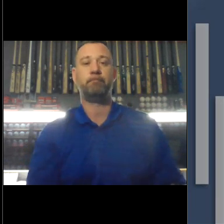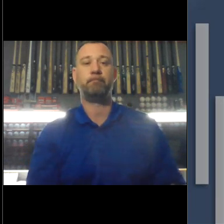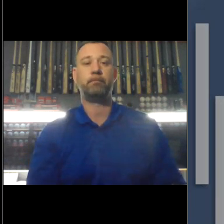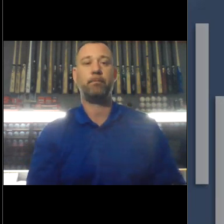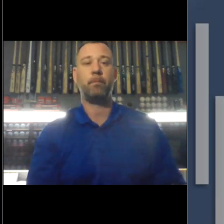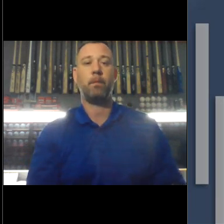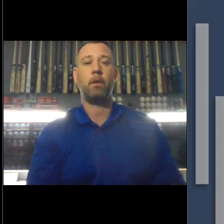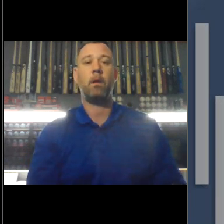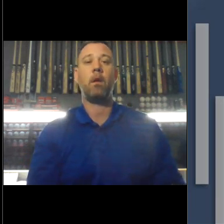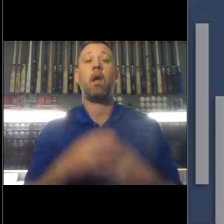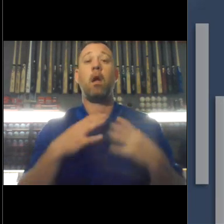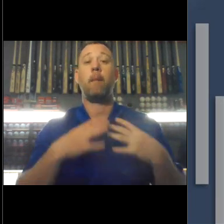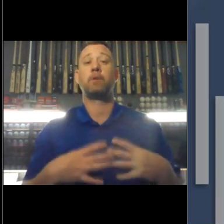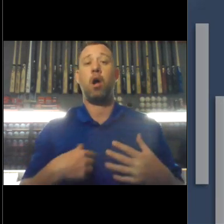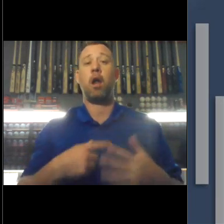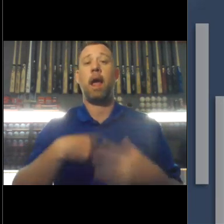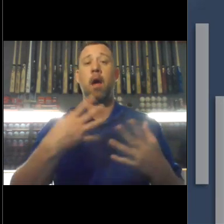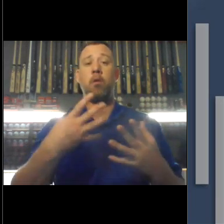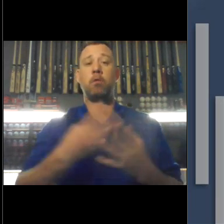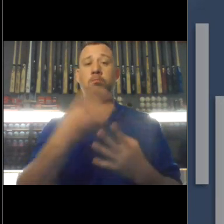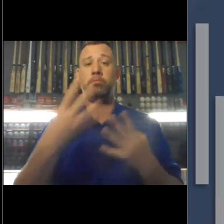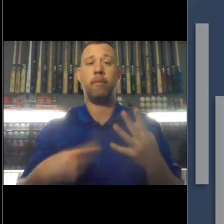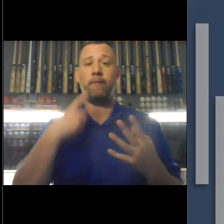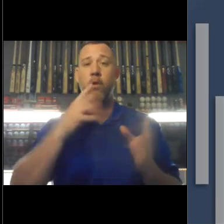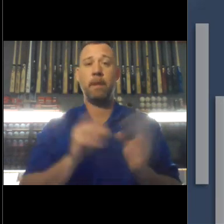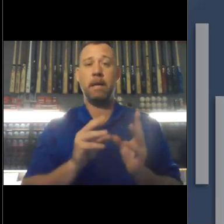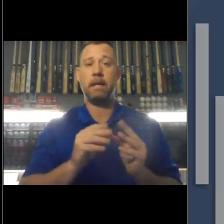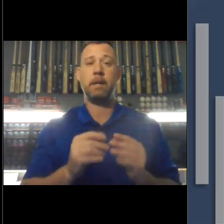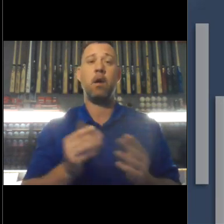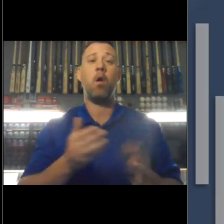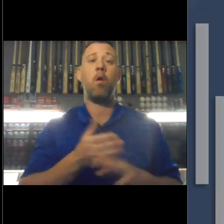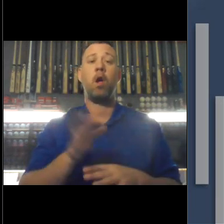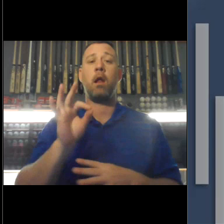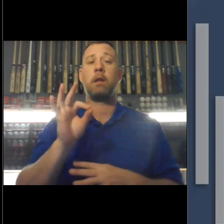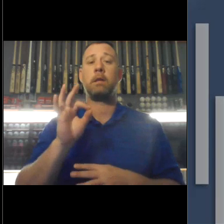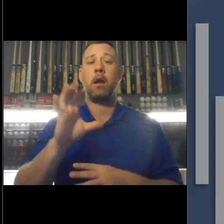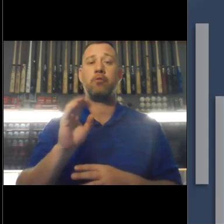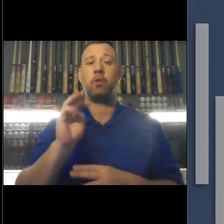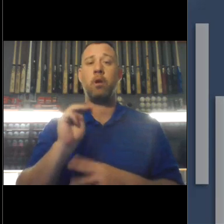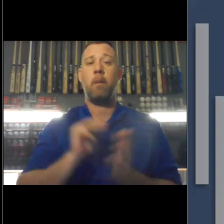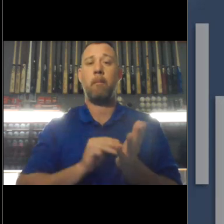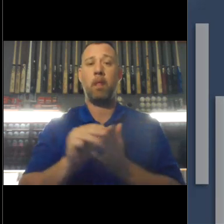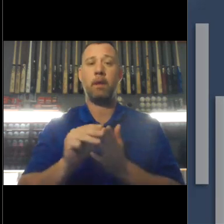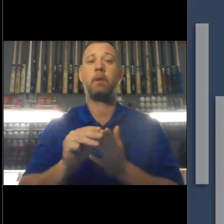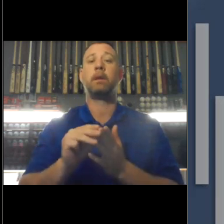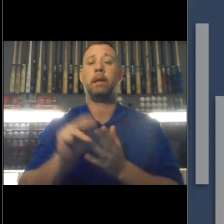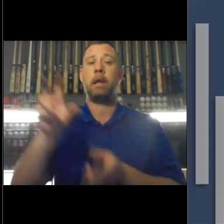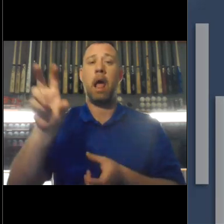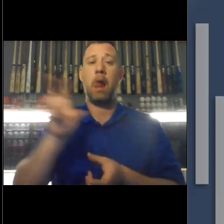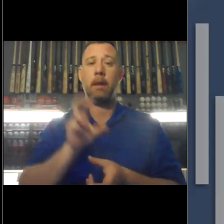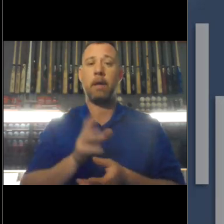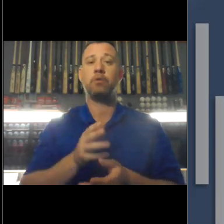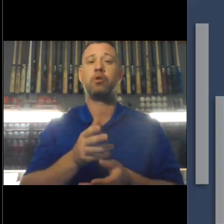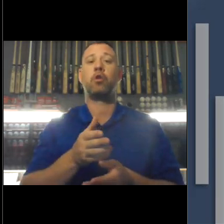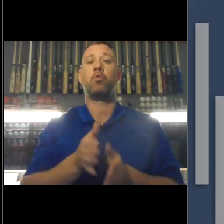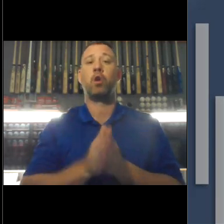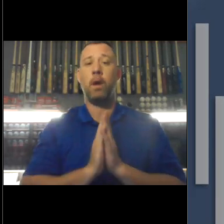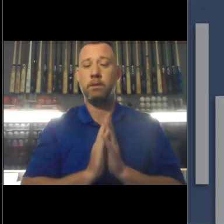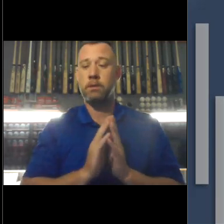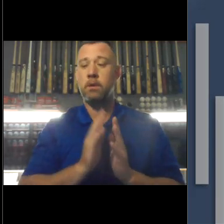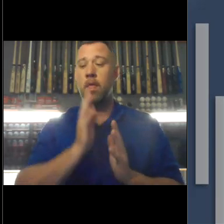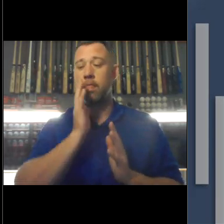Commissioners, on our agenda today for this meeting, we have almost $900 million in allocation requests that together will create nearly